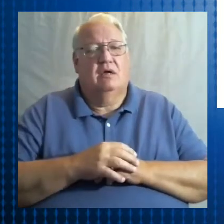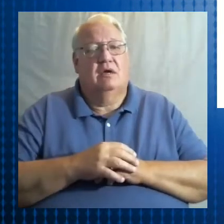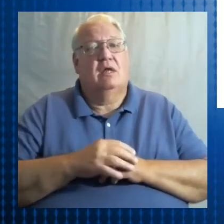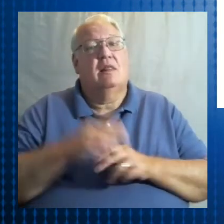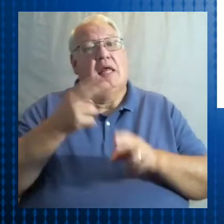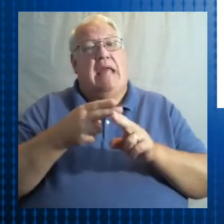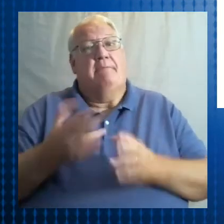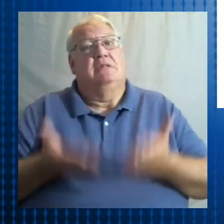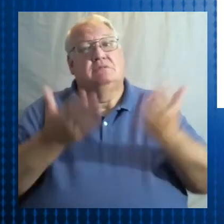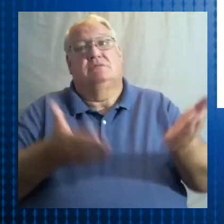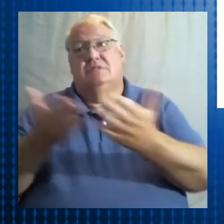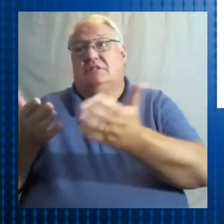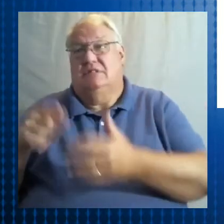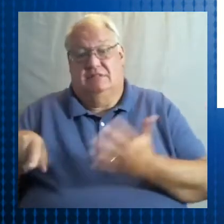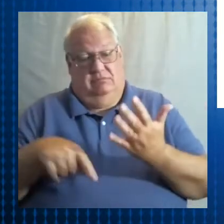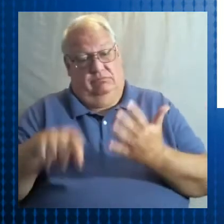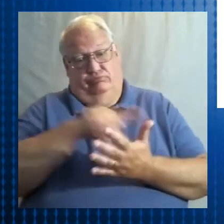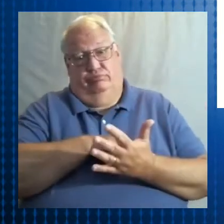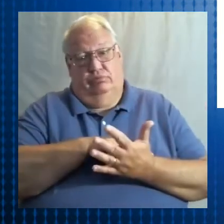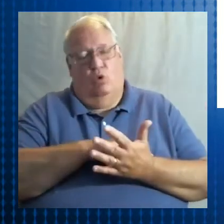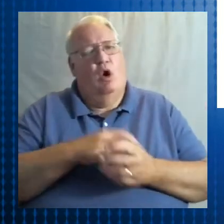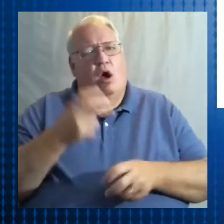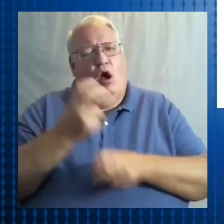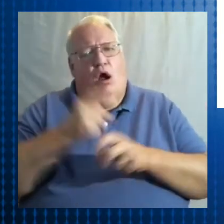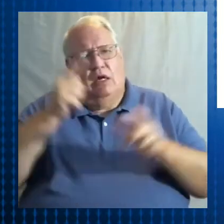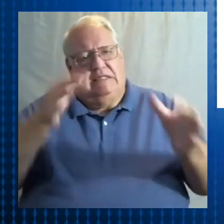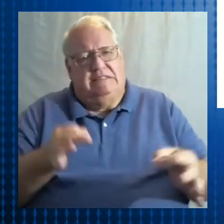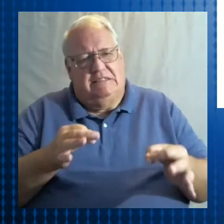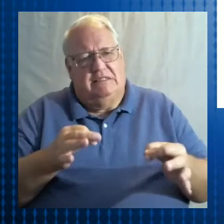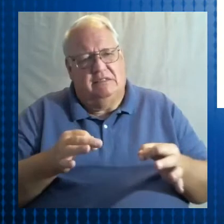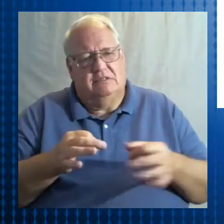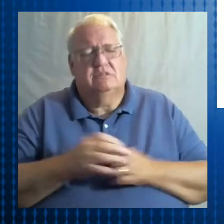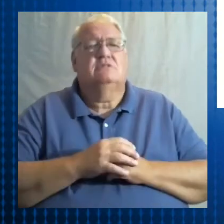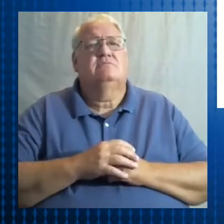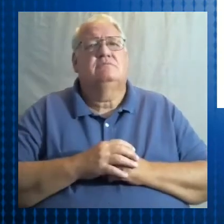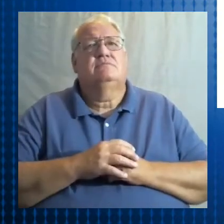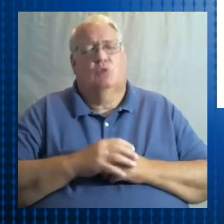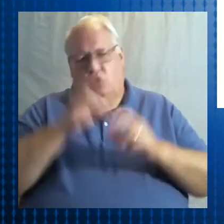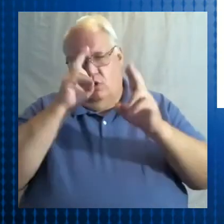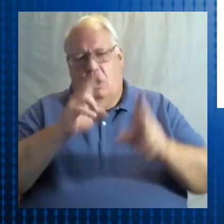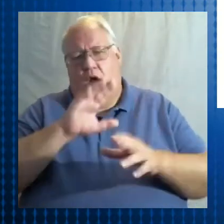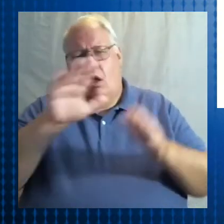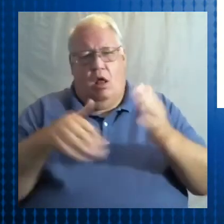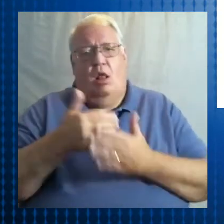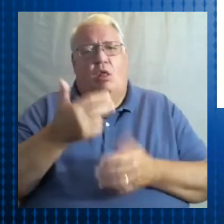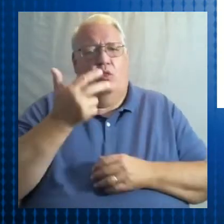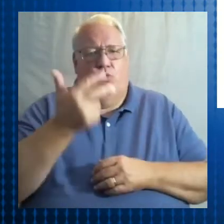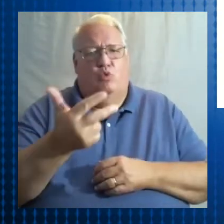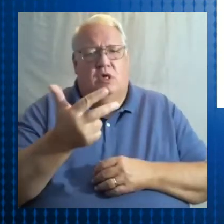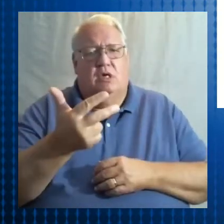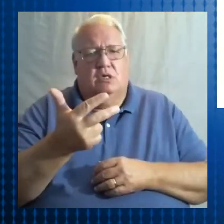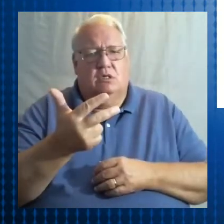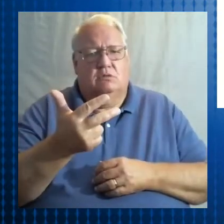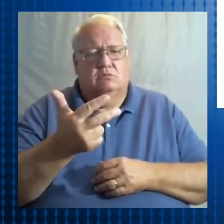it was a very tough decision. So we wanted to honor all 3 that received